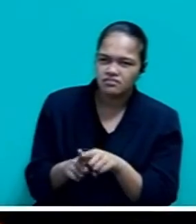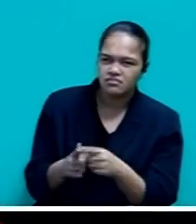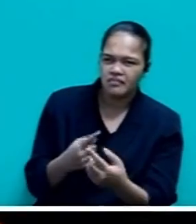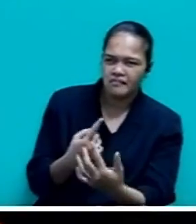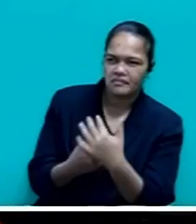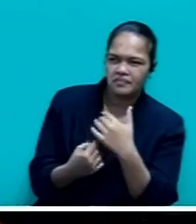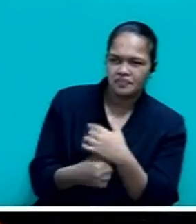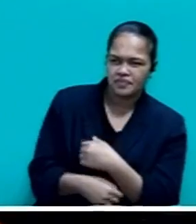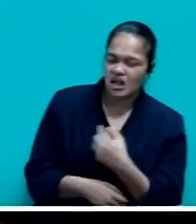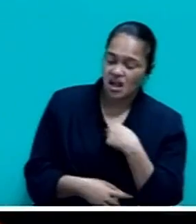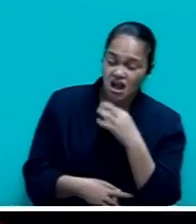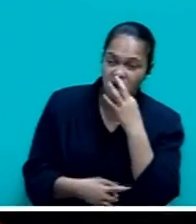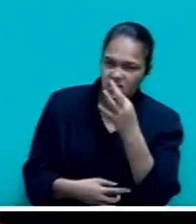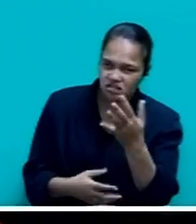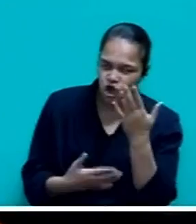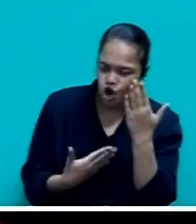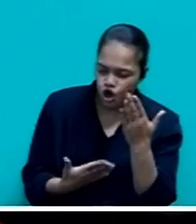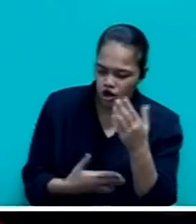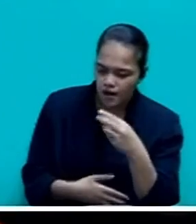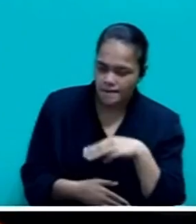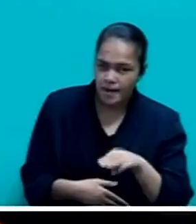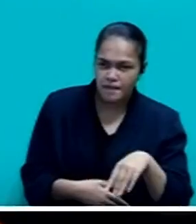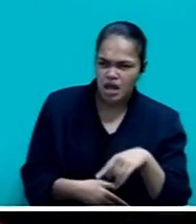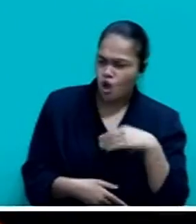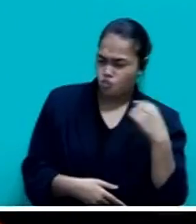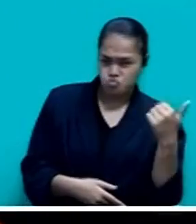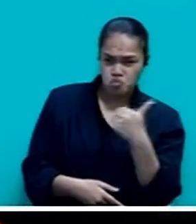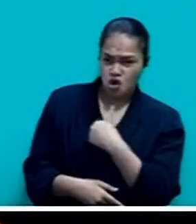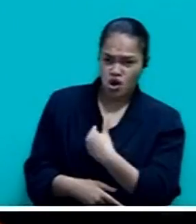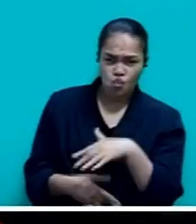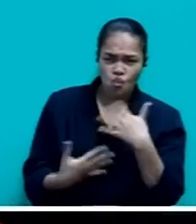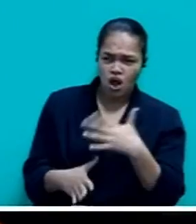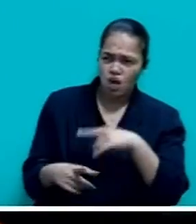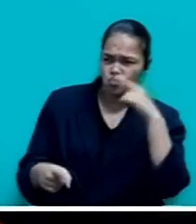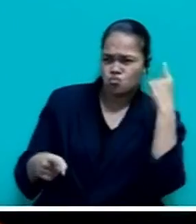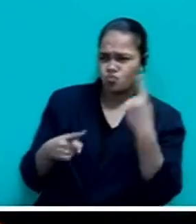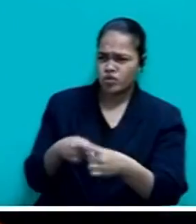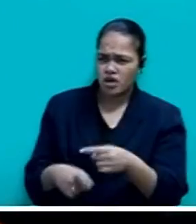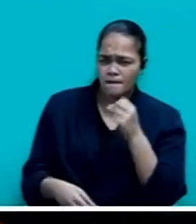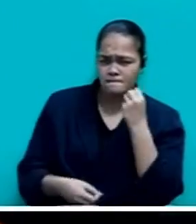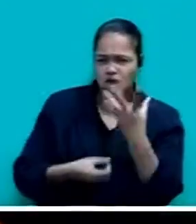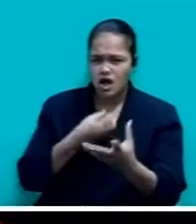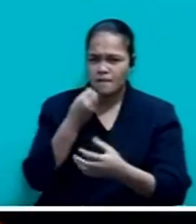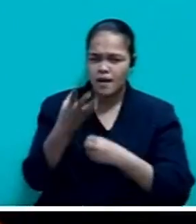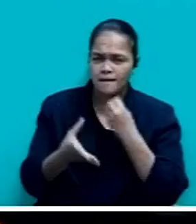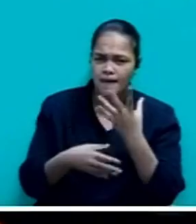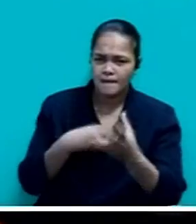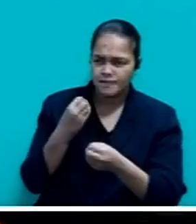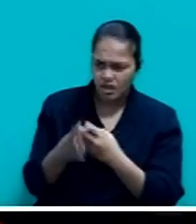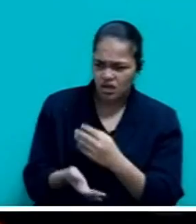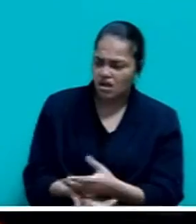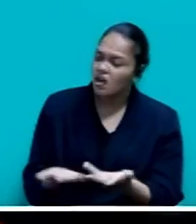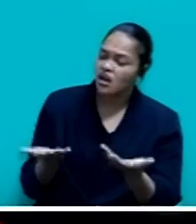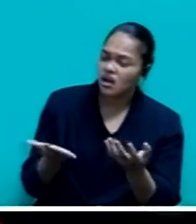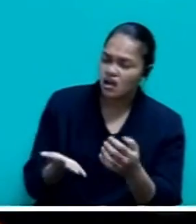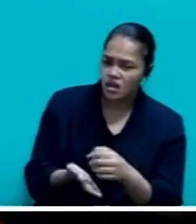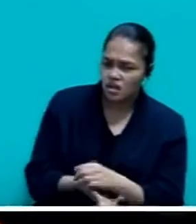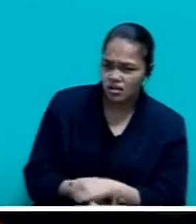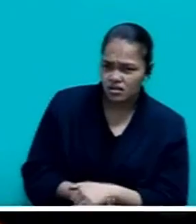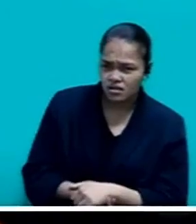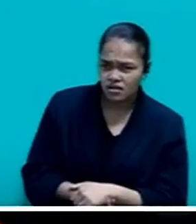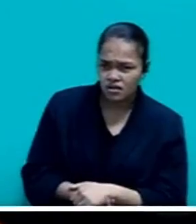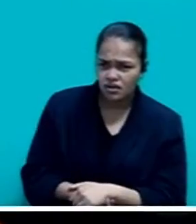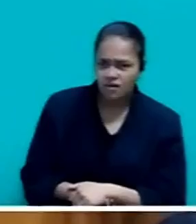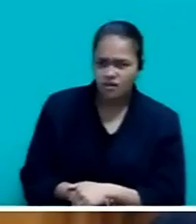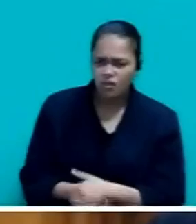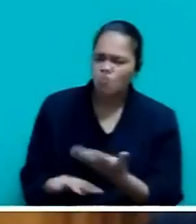withdraw. In the morning, he was very quick to talk about respect. Huh? What sort